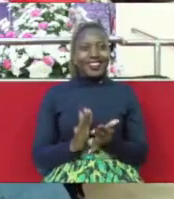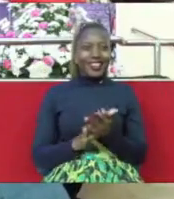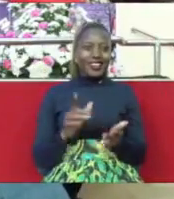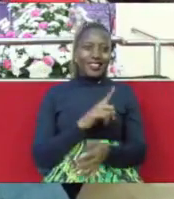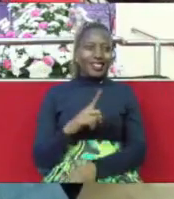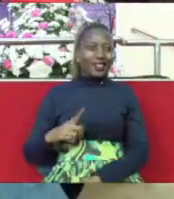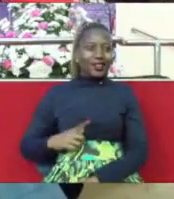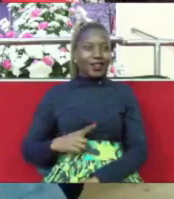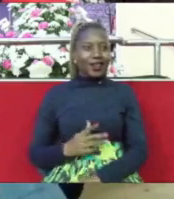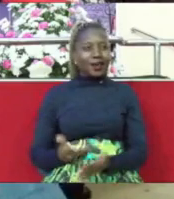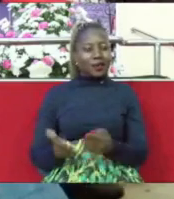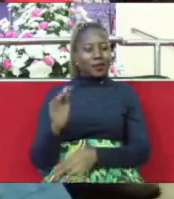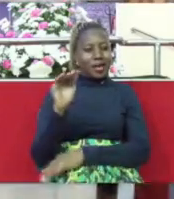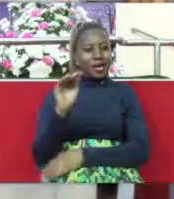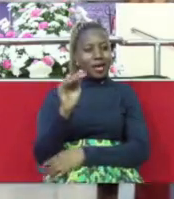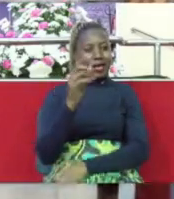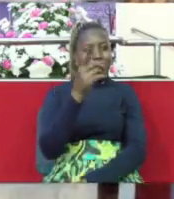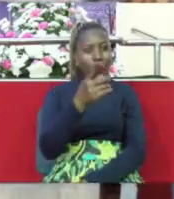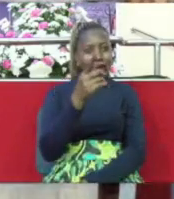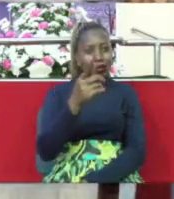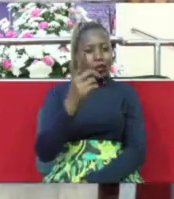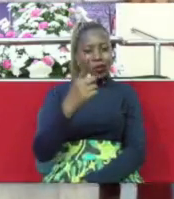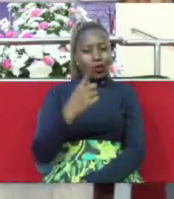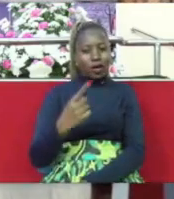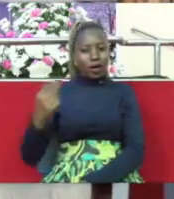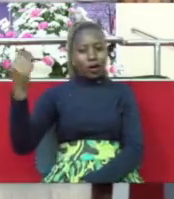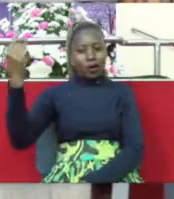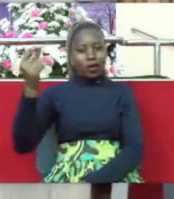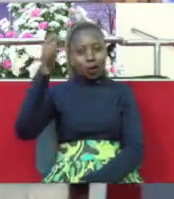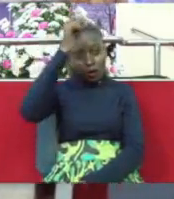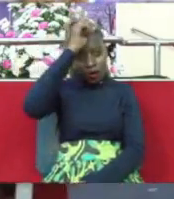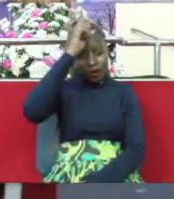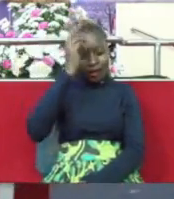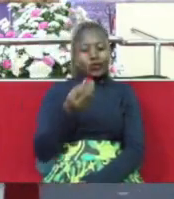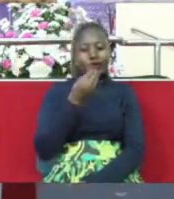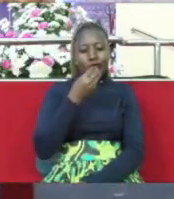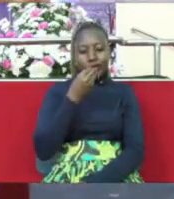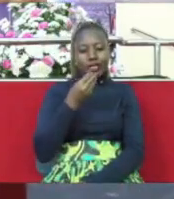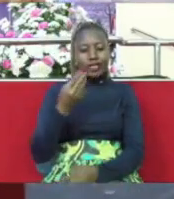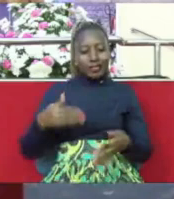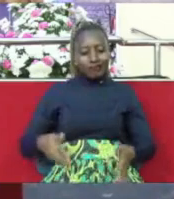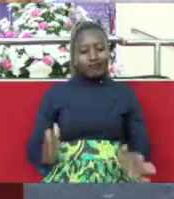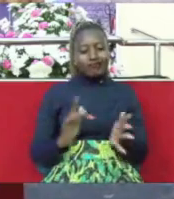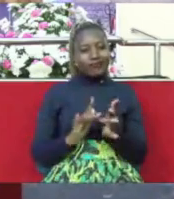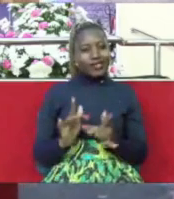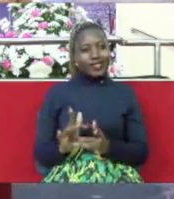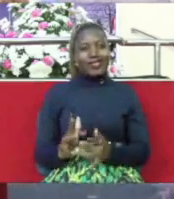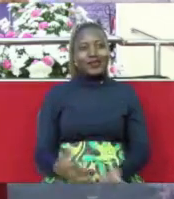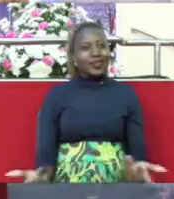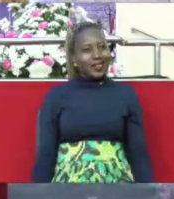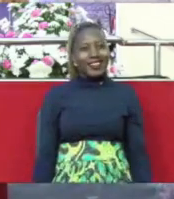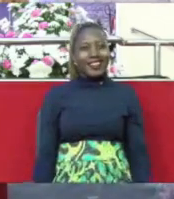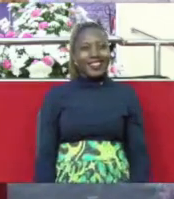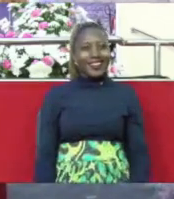Ama muulize, are you going to up country to eat Christmas? Kama unaenda mashabani kukula Christmas. Because we normally say we